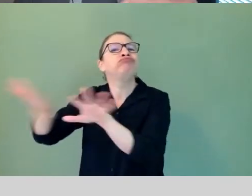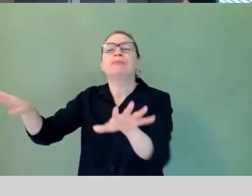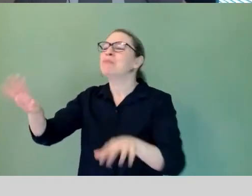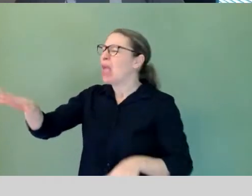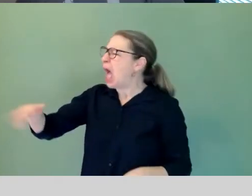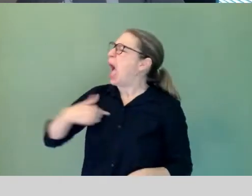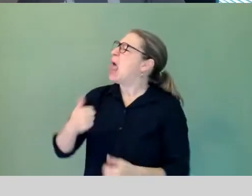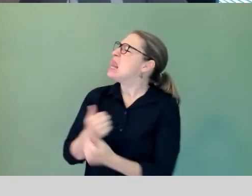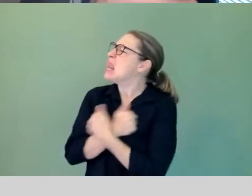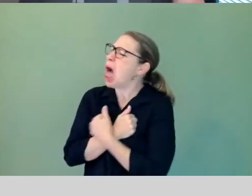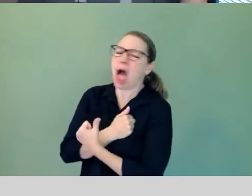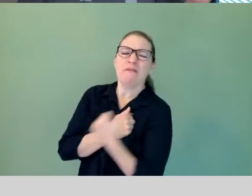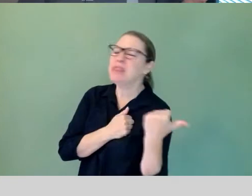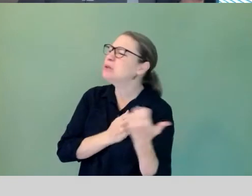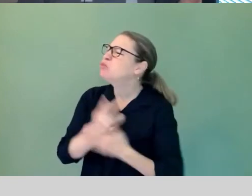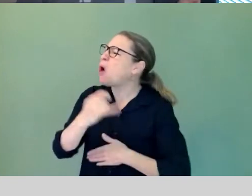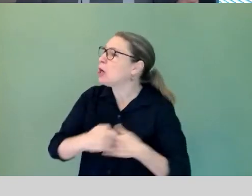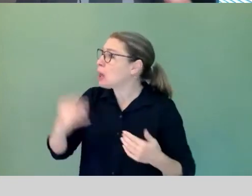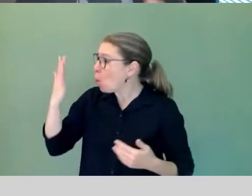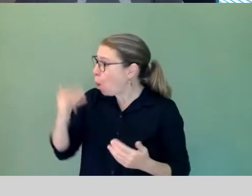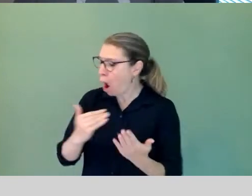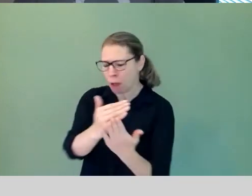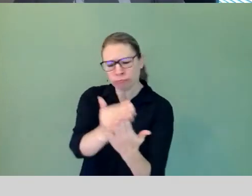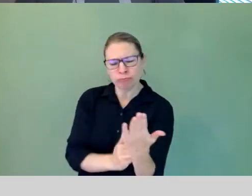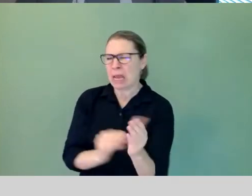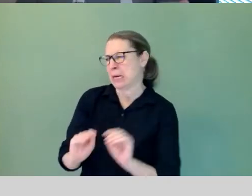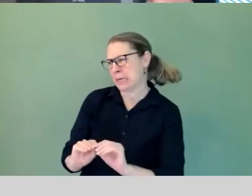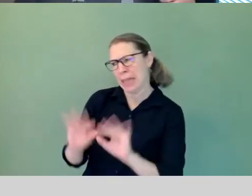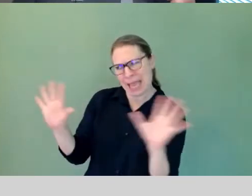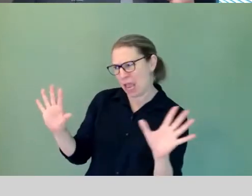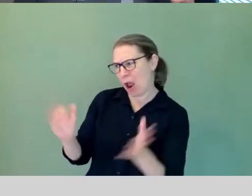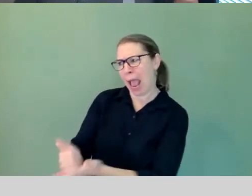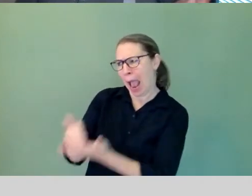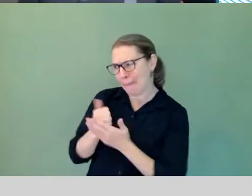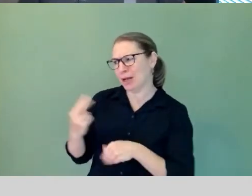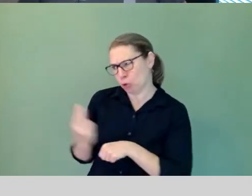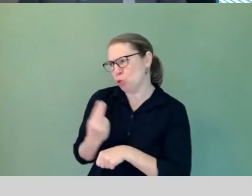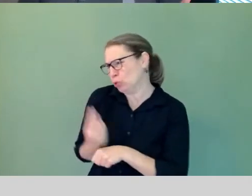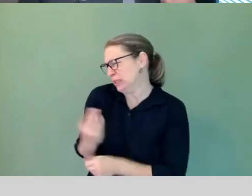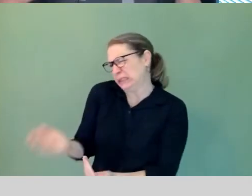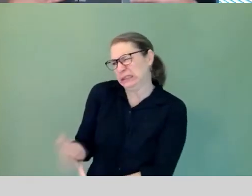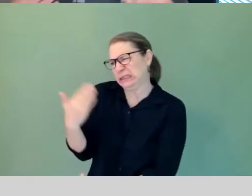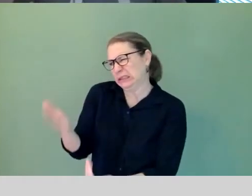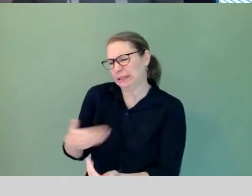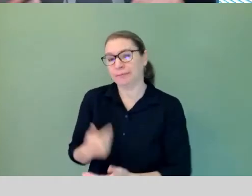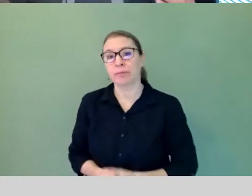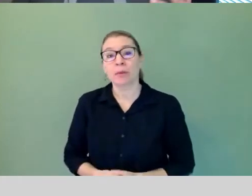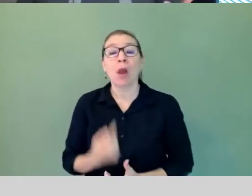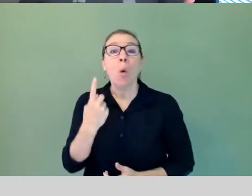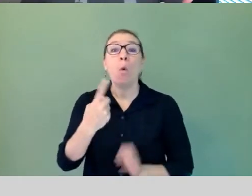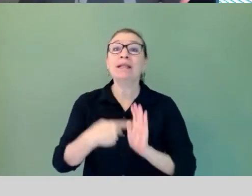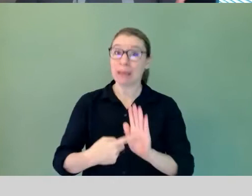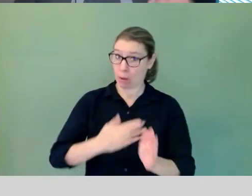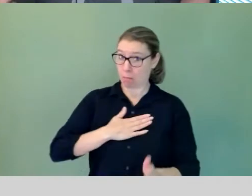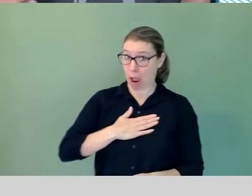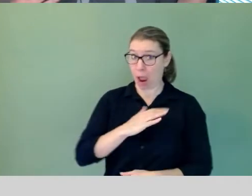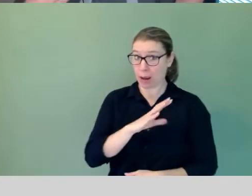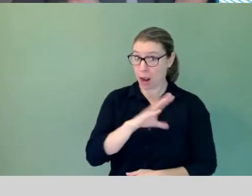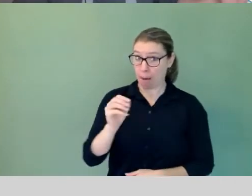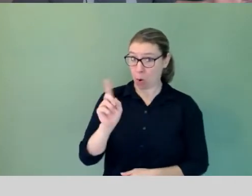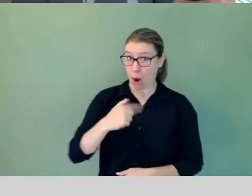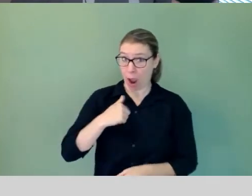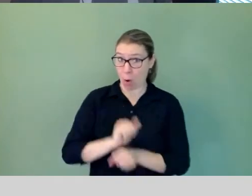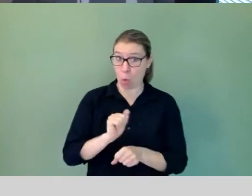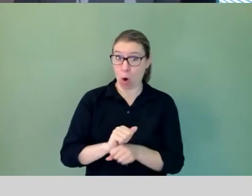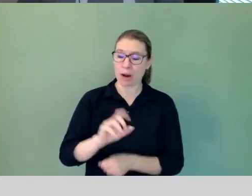because the documentation makes it so easy to use. An example of this is, you know, the company that I work for. I work for DigitalOcean. We're